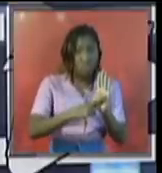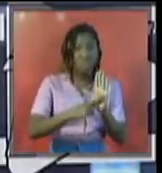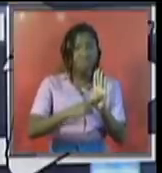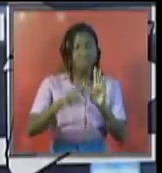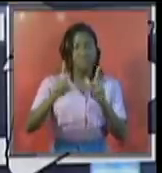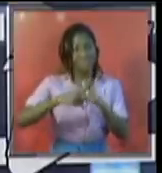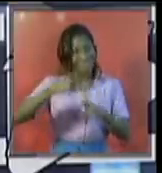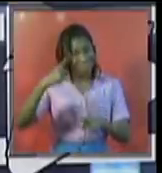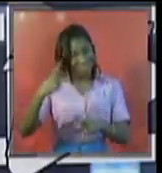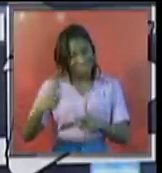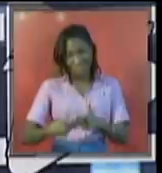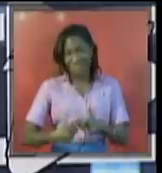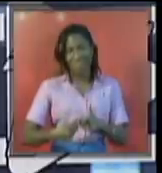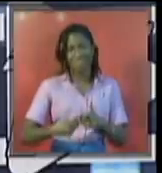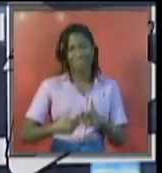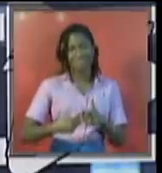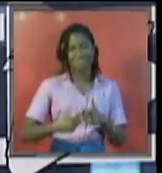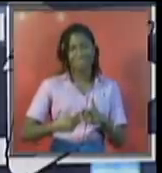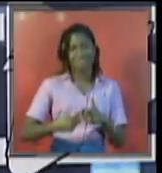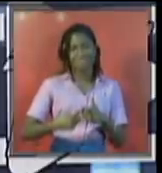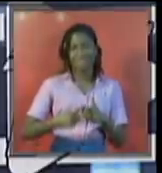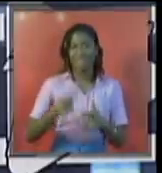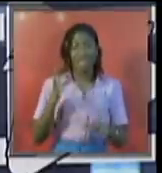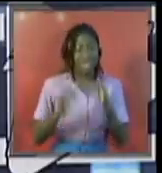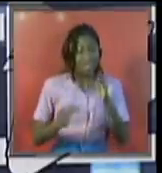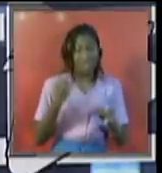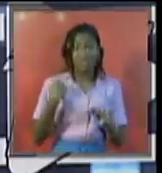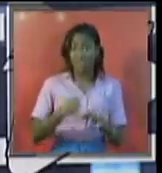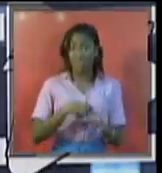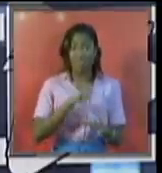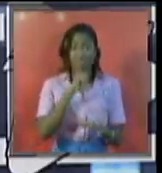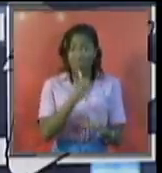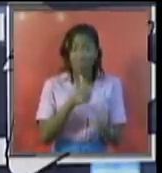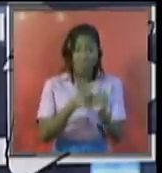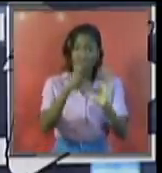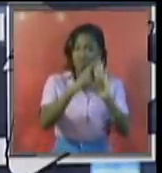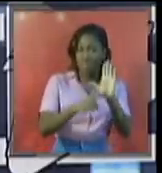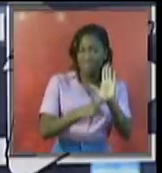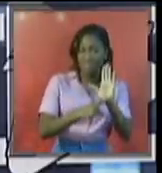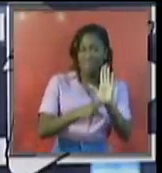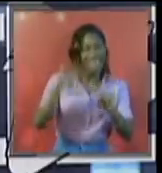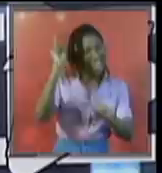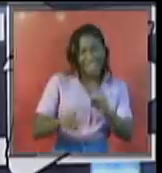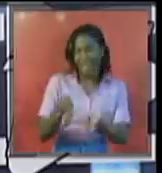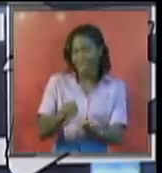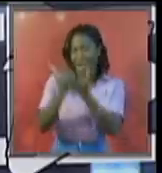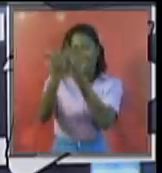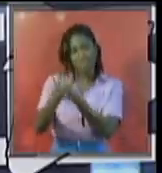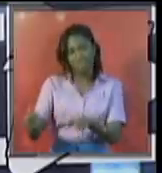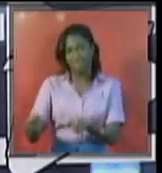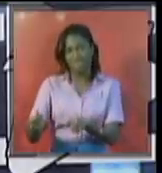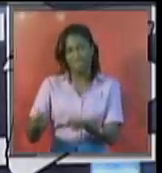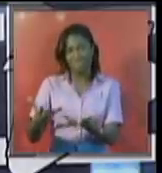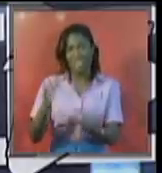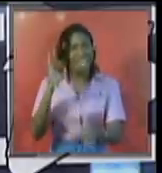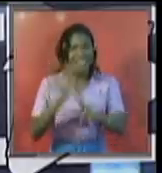implementation of measures, that disruption then does not balance out with the expected benefit, because we can't benefit